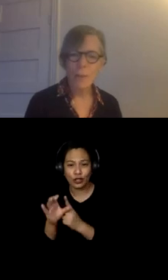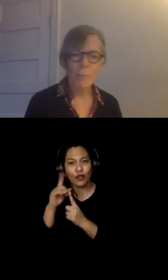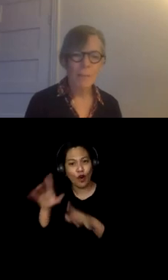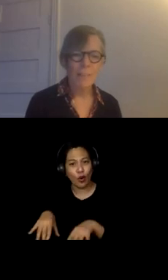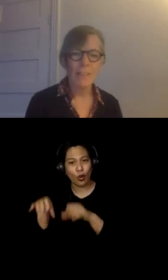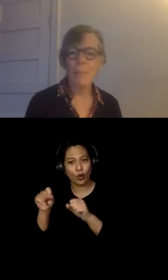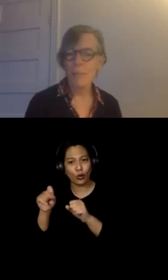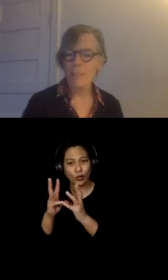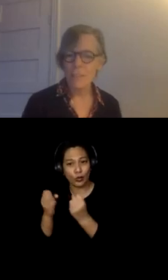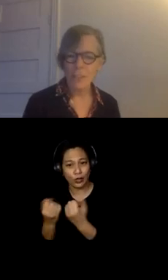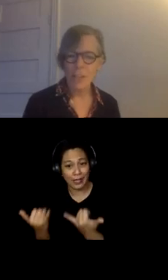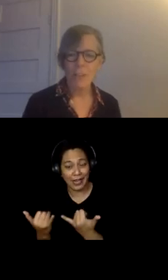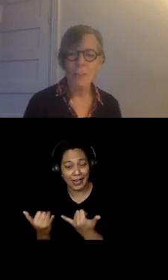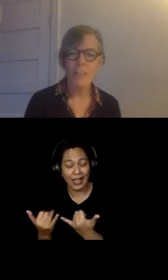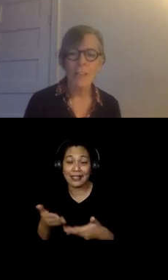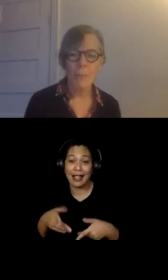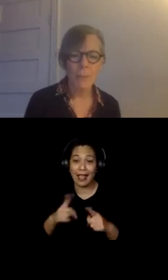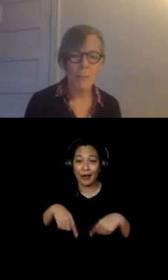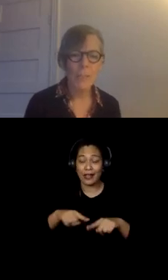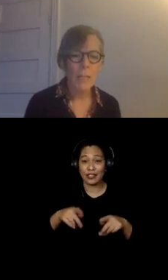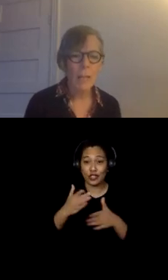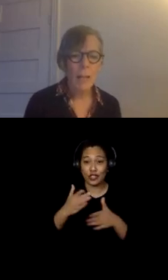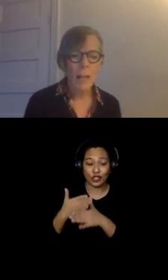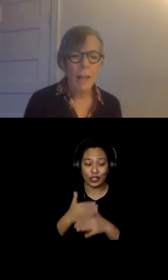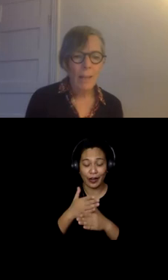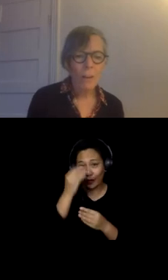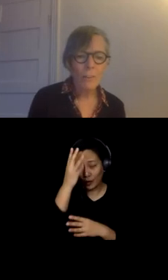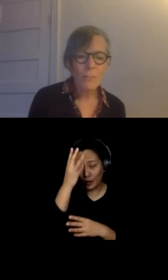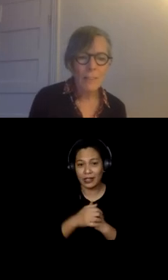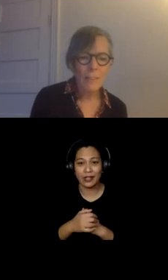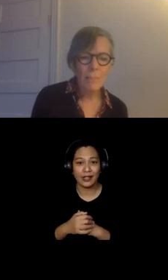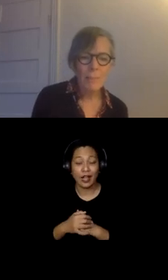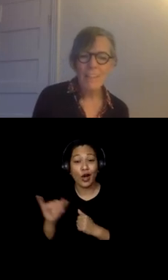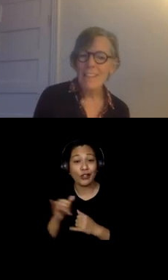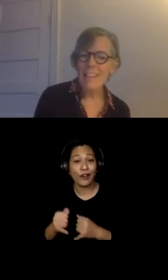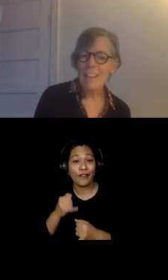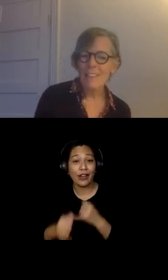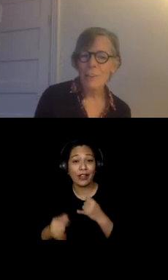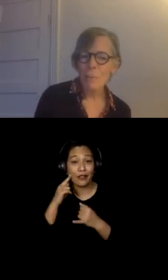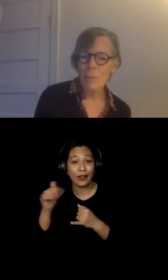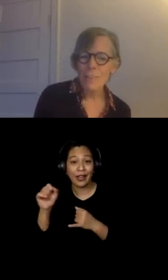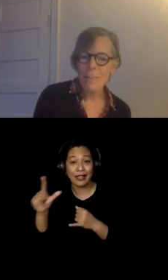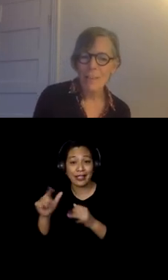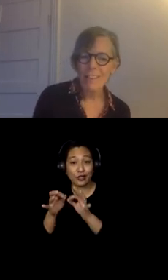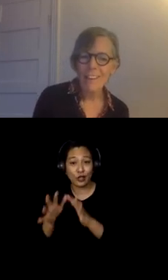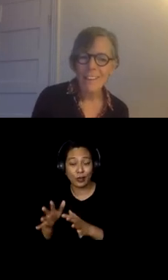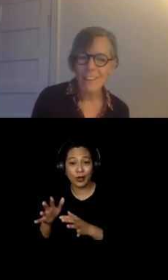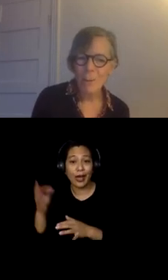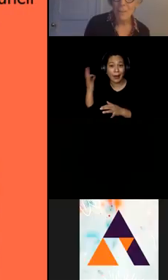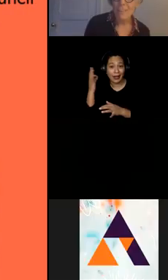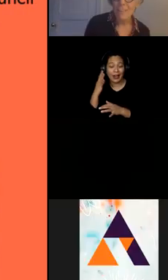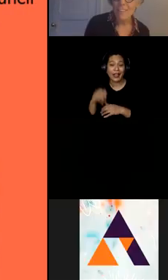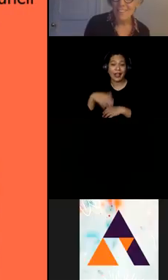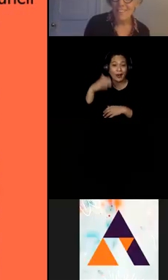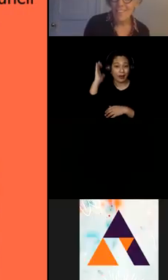this workshop and enabling us to share everything that we learned. And also finally, a big thanks to ASL interpreters, Amanda Hyde and